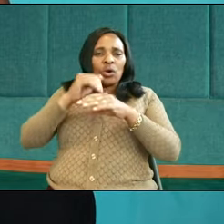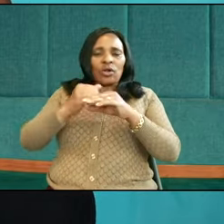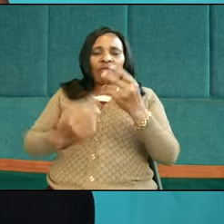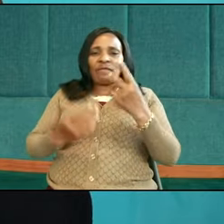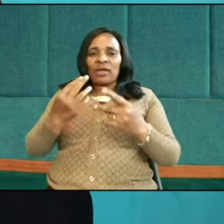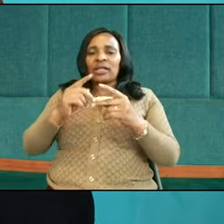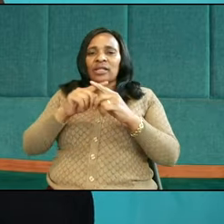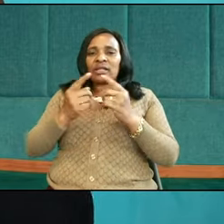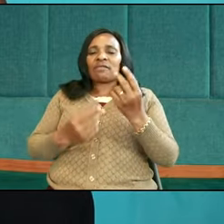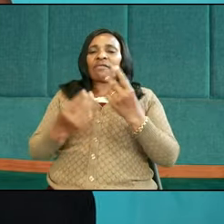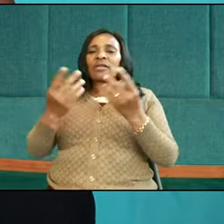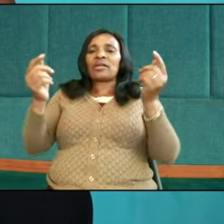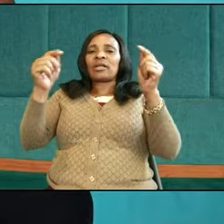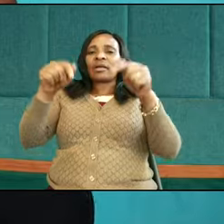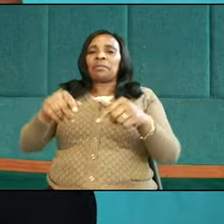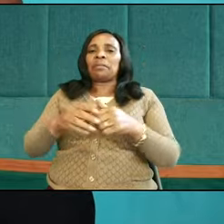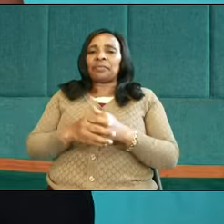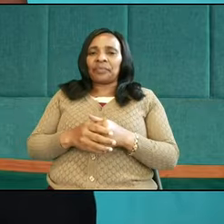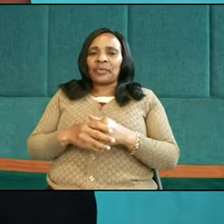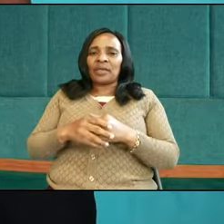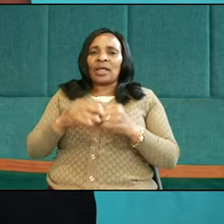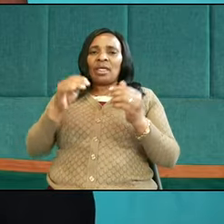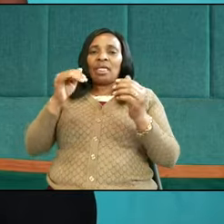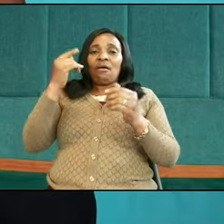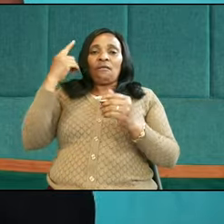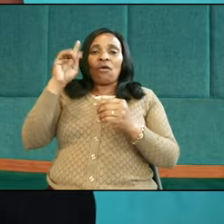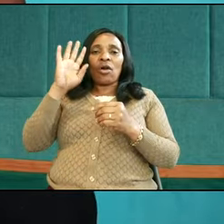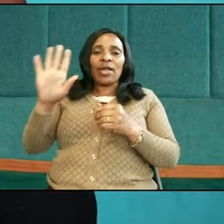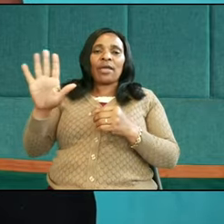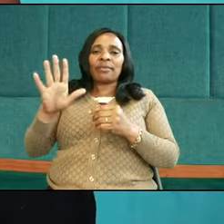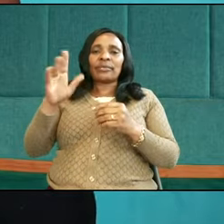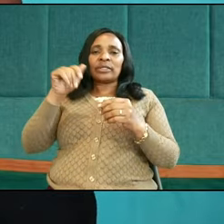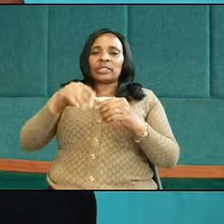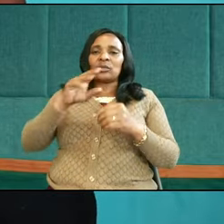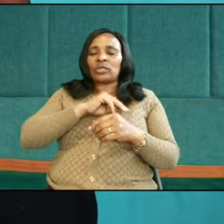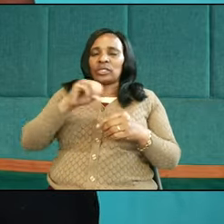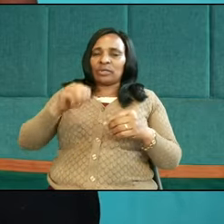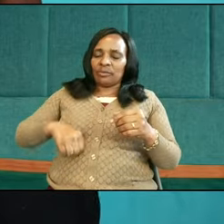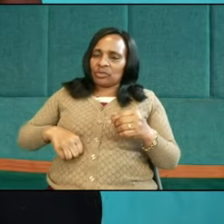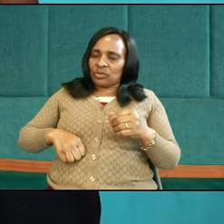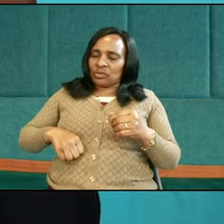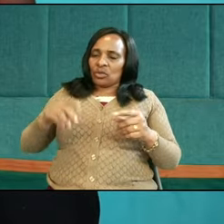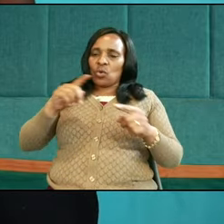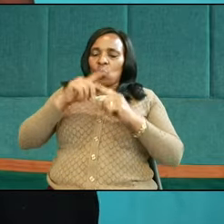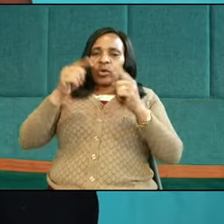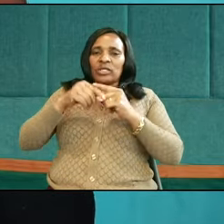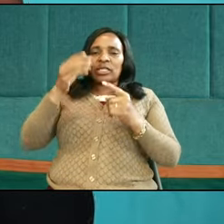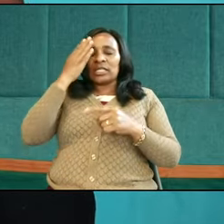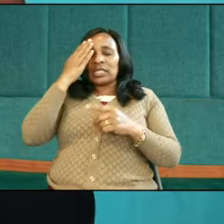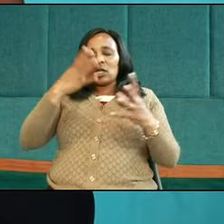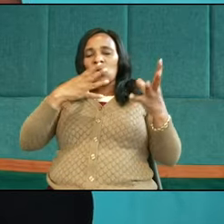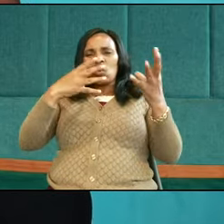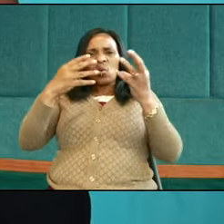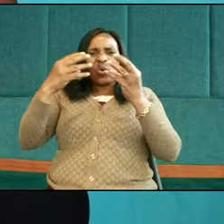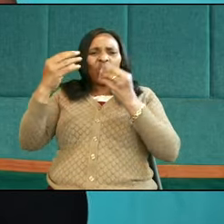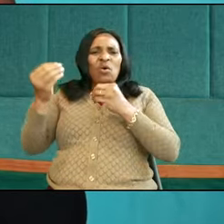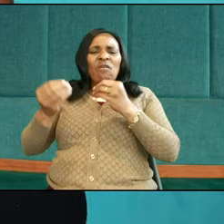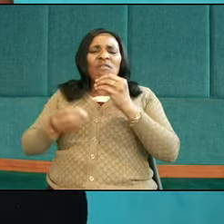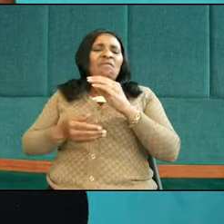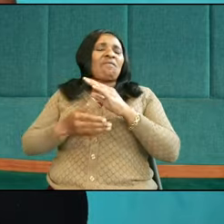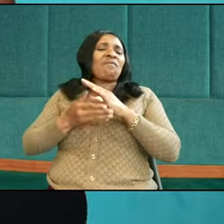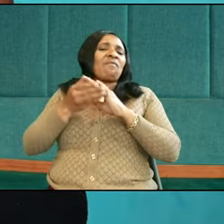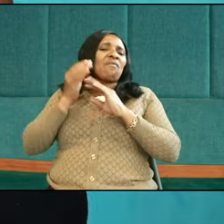And fire came. So I think for him, that was his mission. His mission was, when when the Israelites had gone so